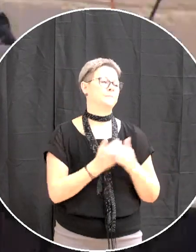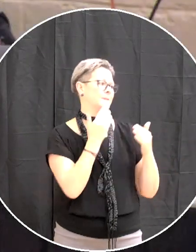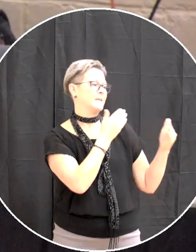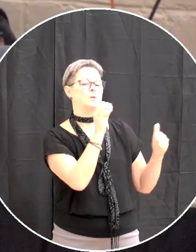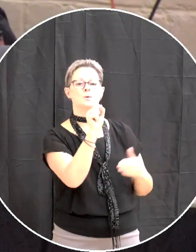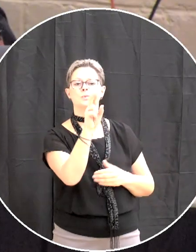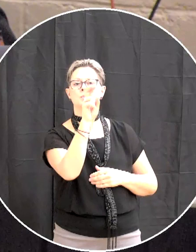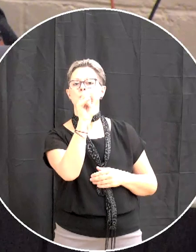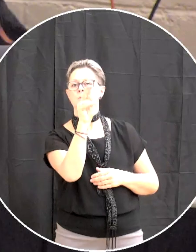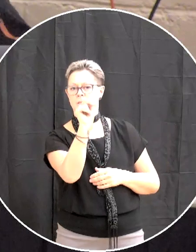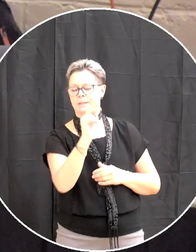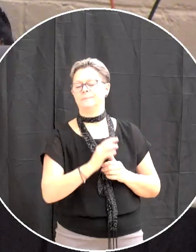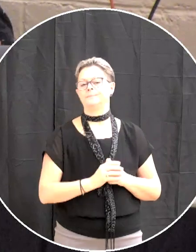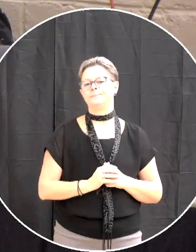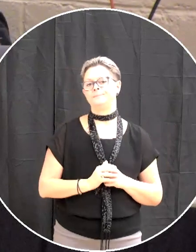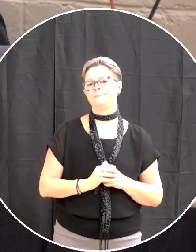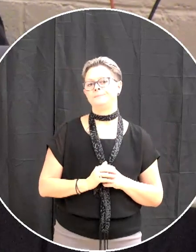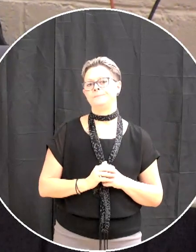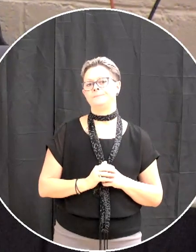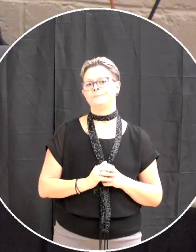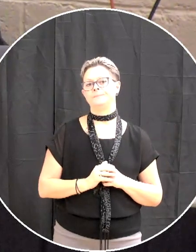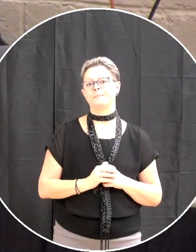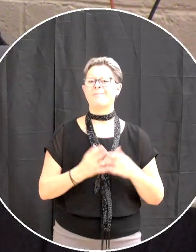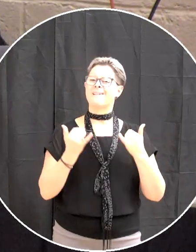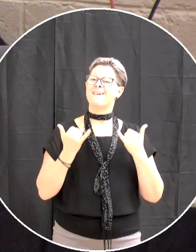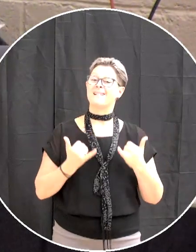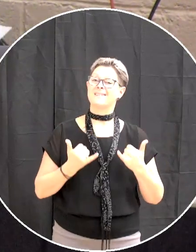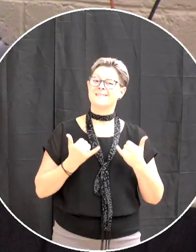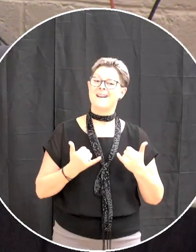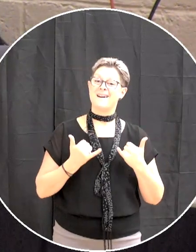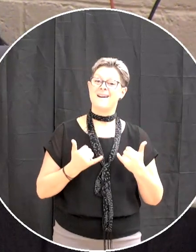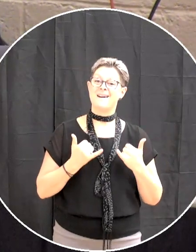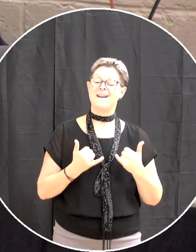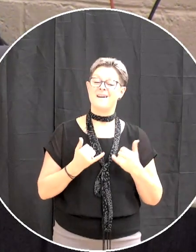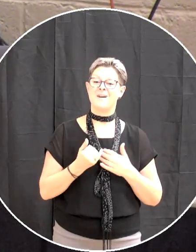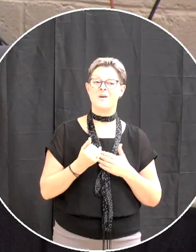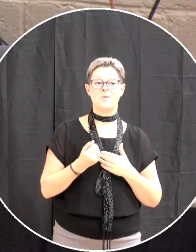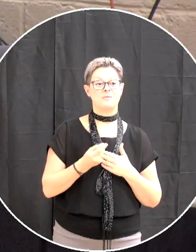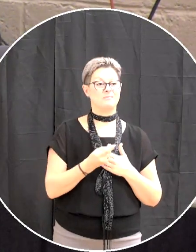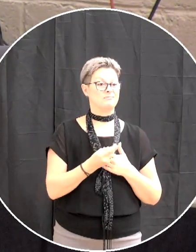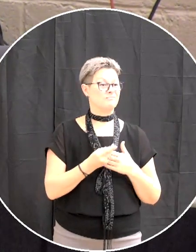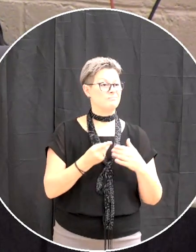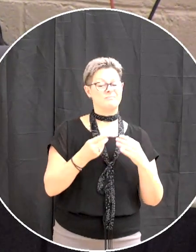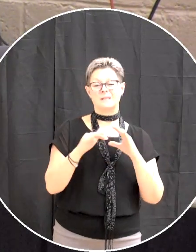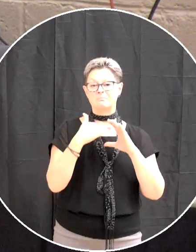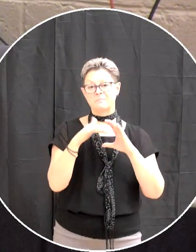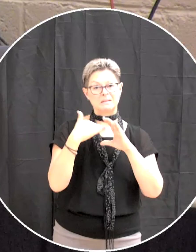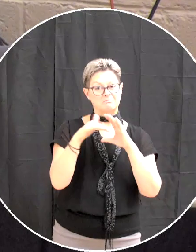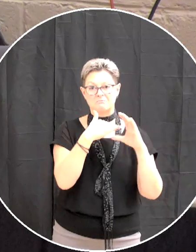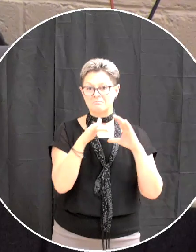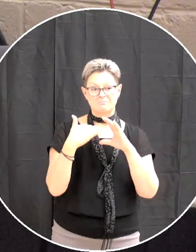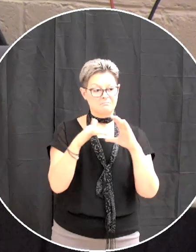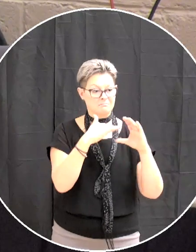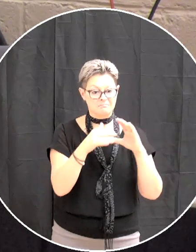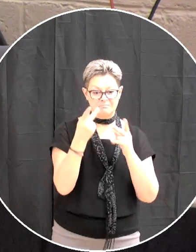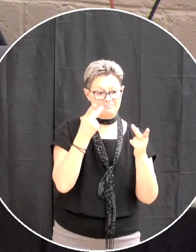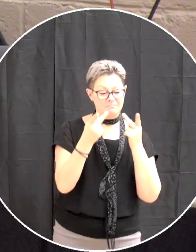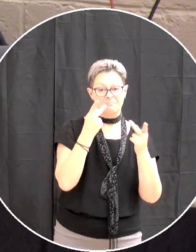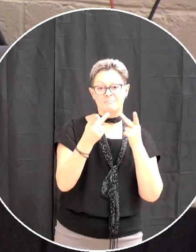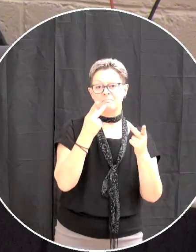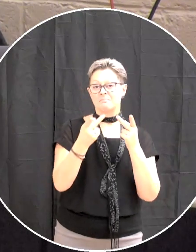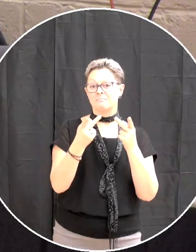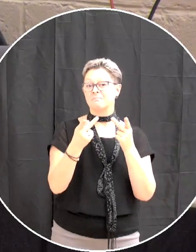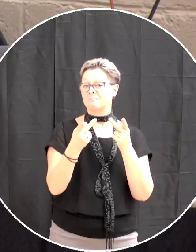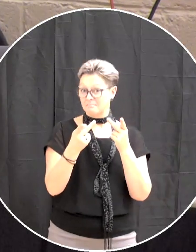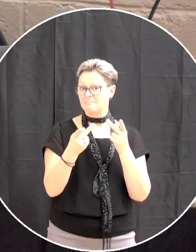Susan. As we normally do at this time, there has been some correspondence that's coming and going from to the district and from the